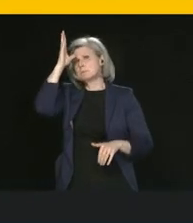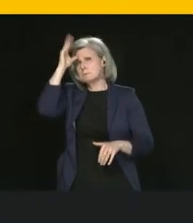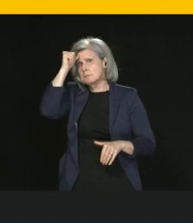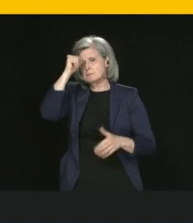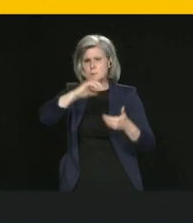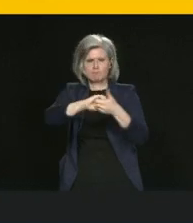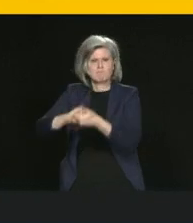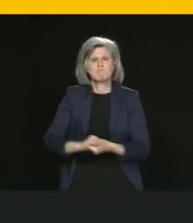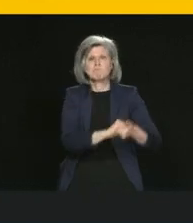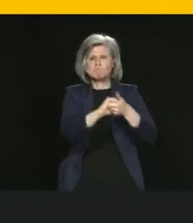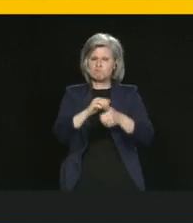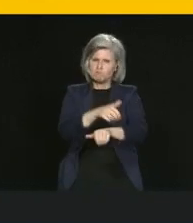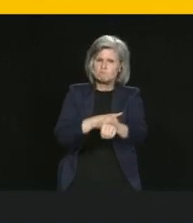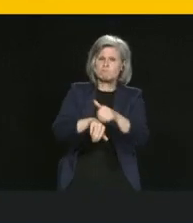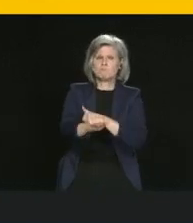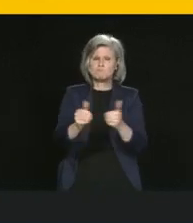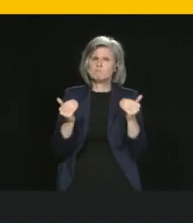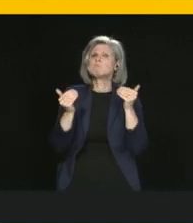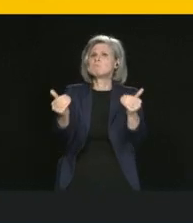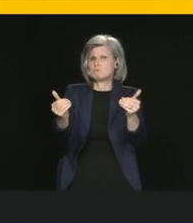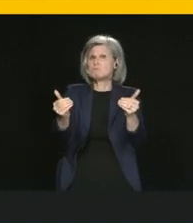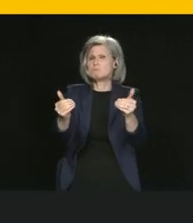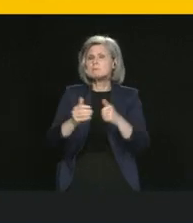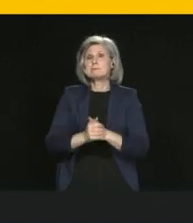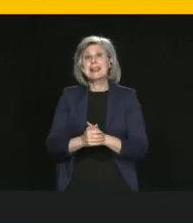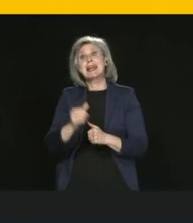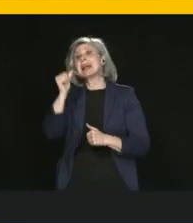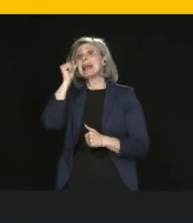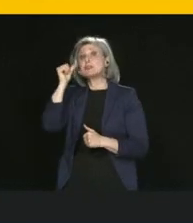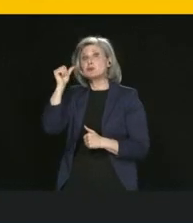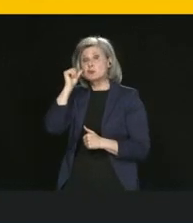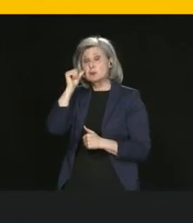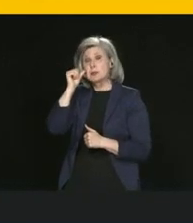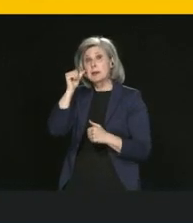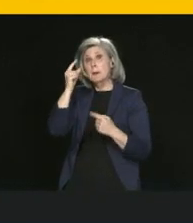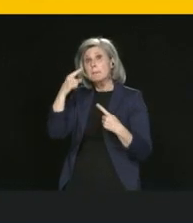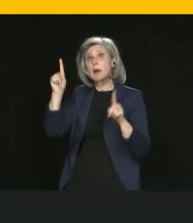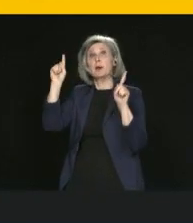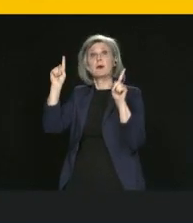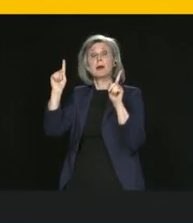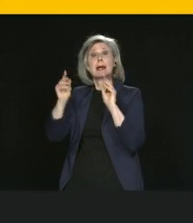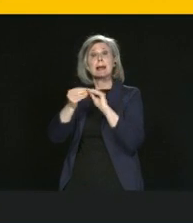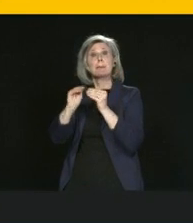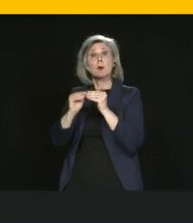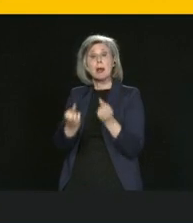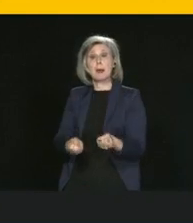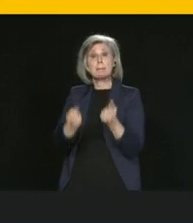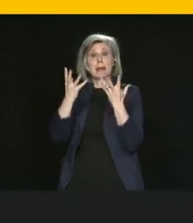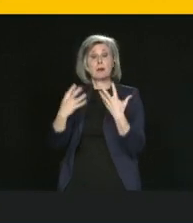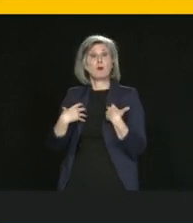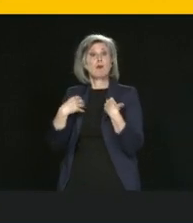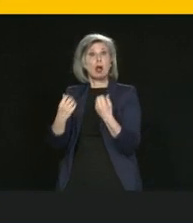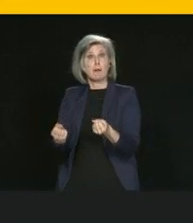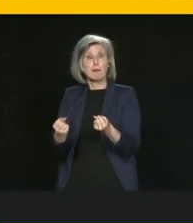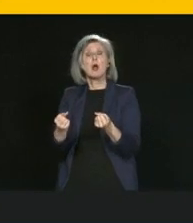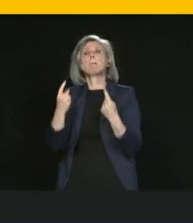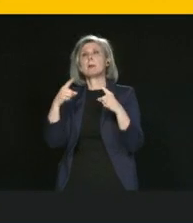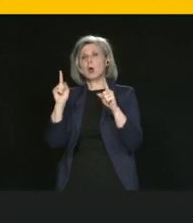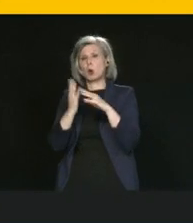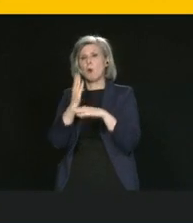Yesterday, we reached a new milestone in the percentage of cases that have recovered, with over 60% of all cases